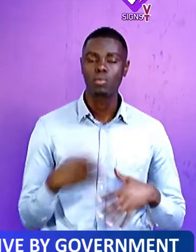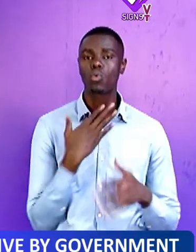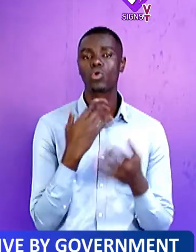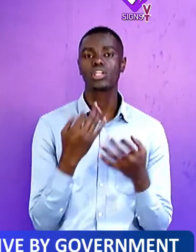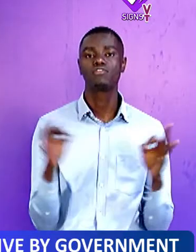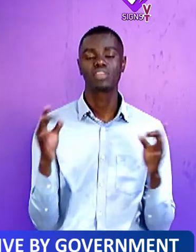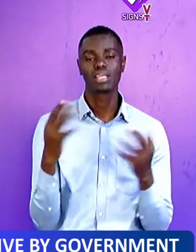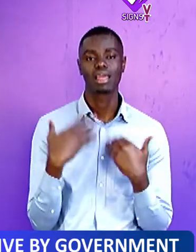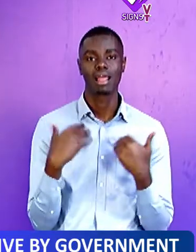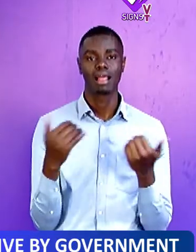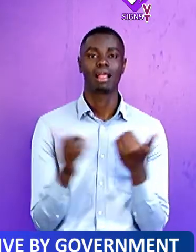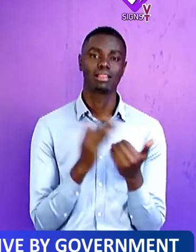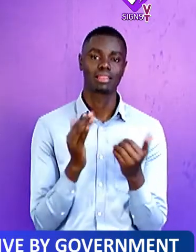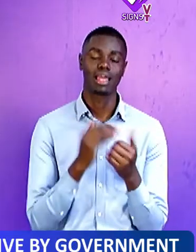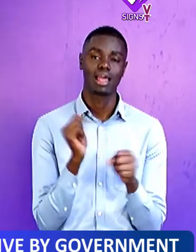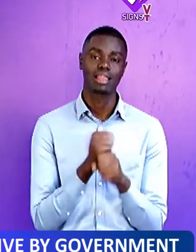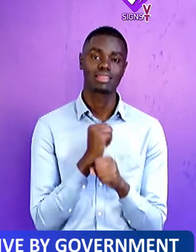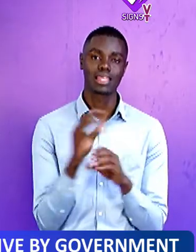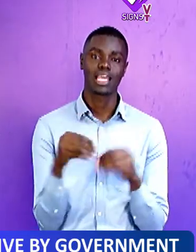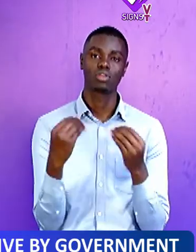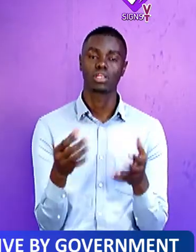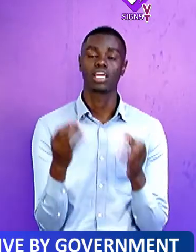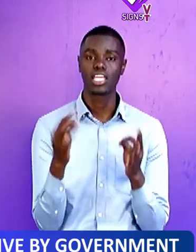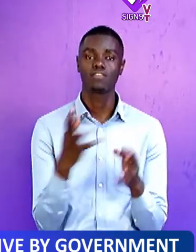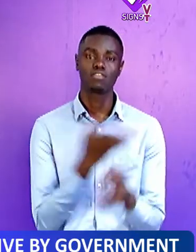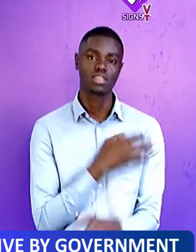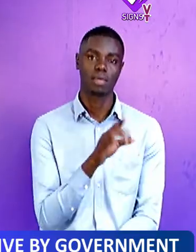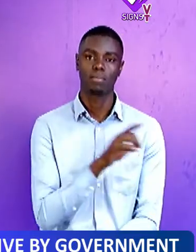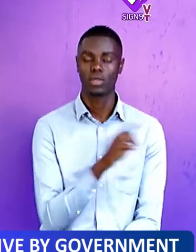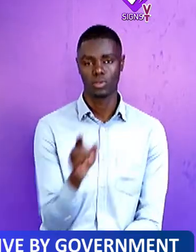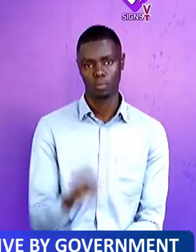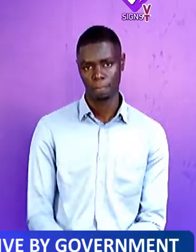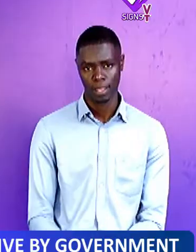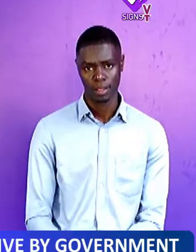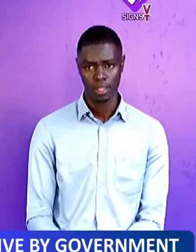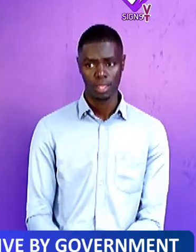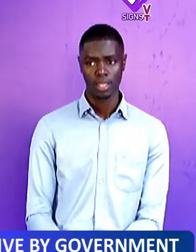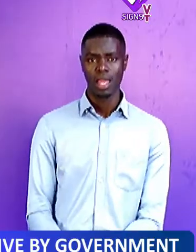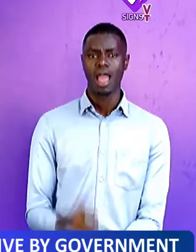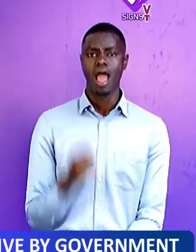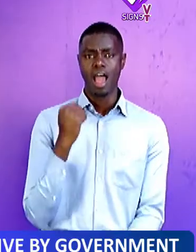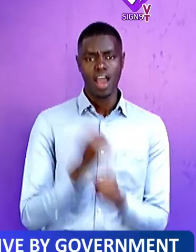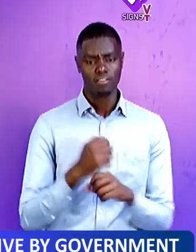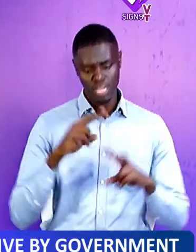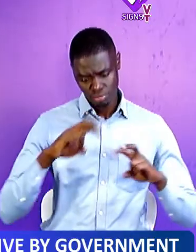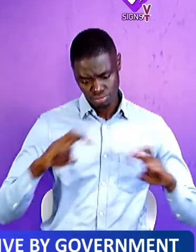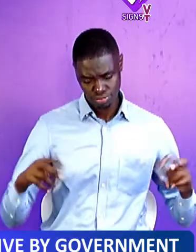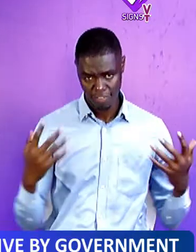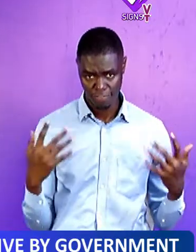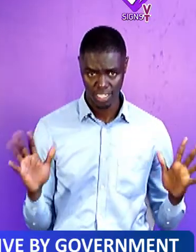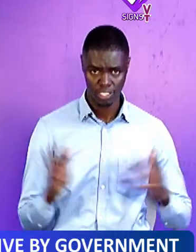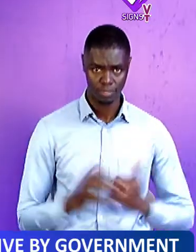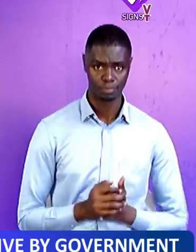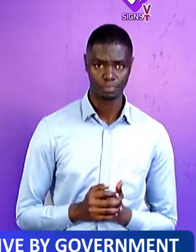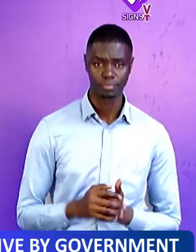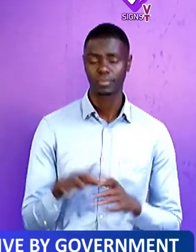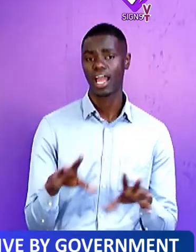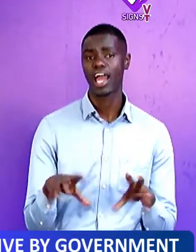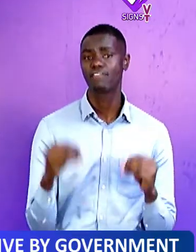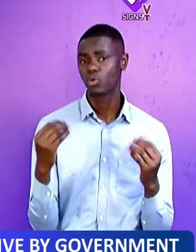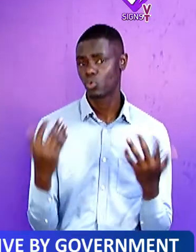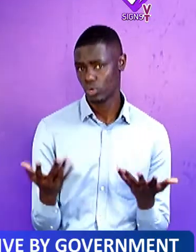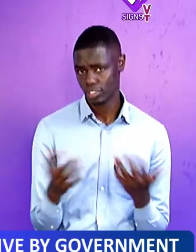They cannot offer it, then they say they're empowering you. Do you know that I've done research, Alan, and I found out